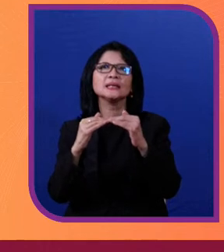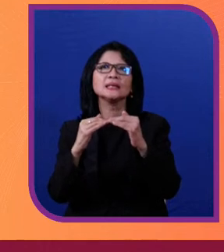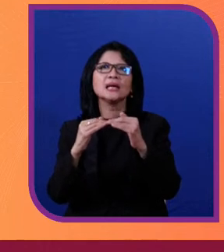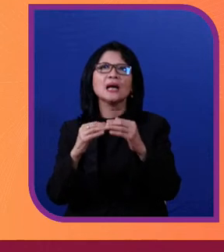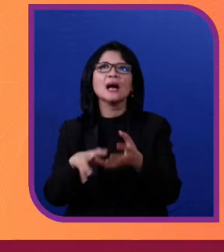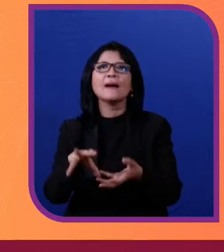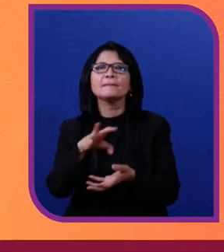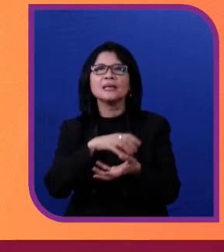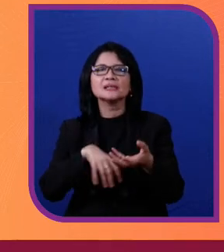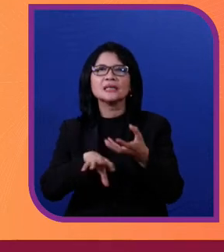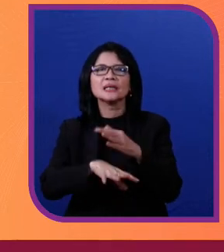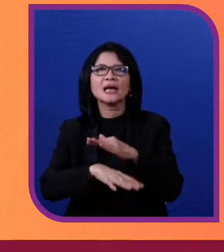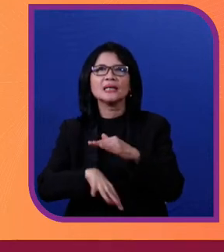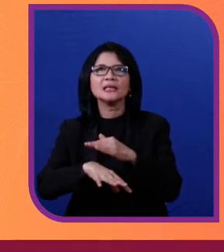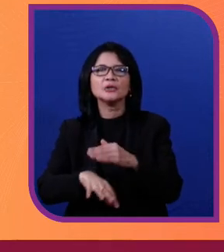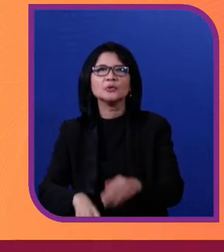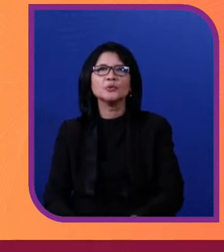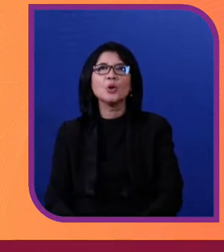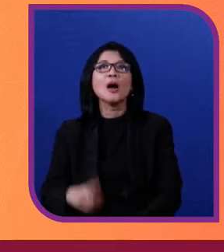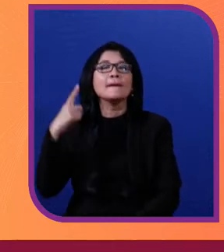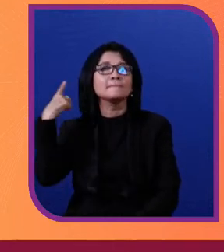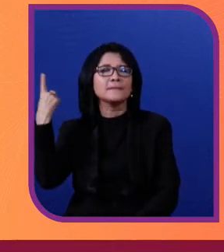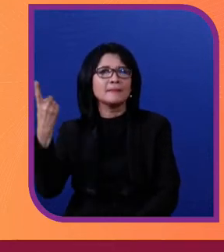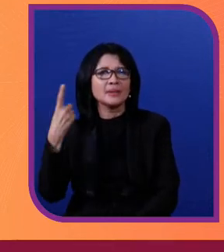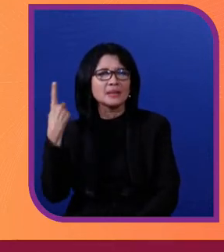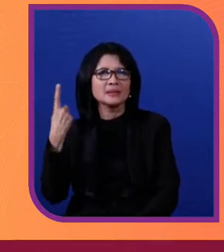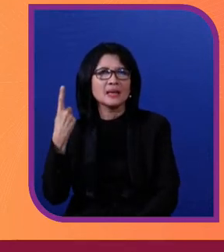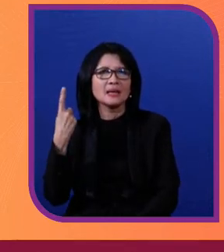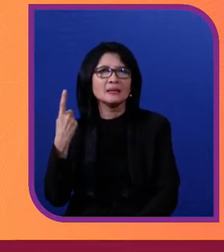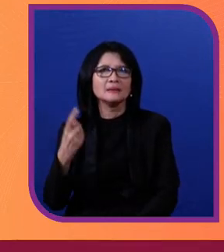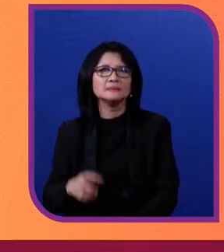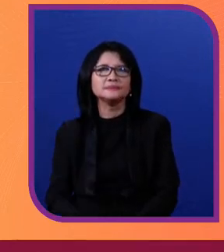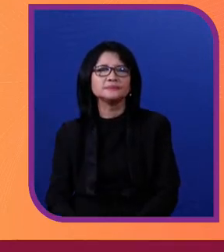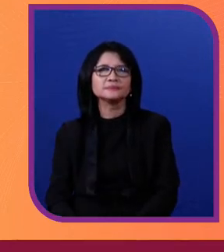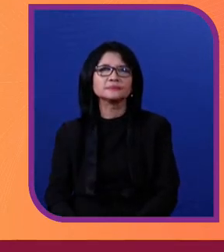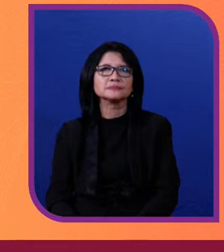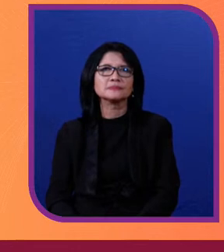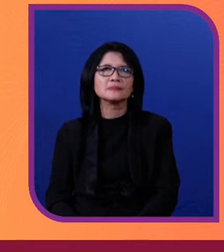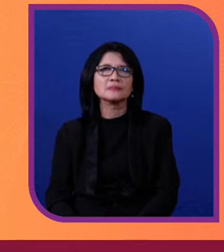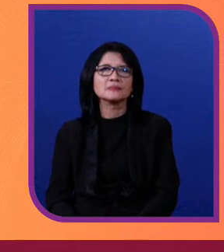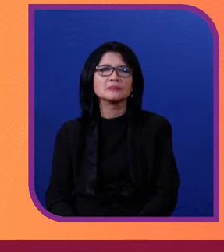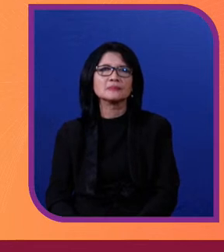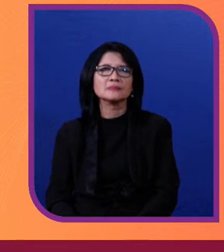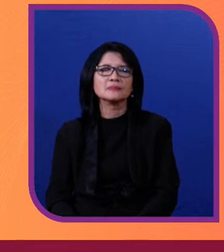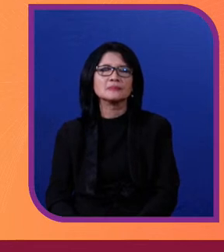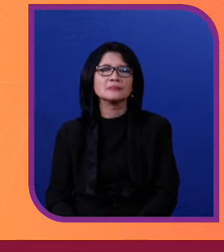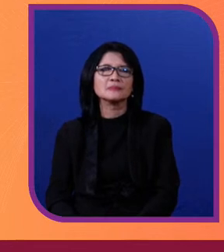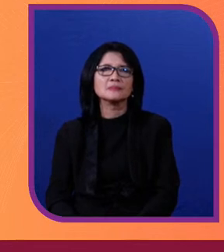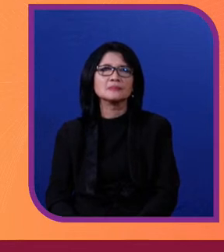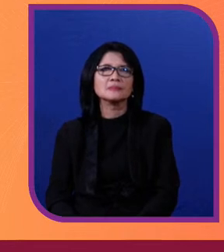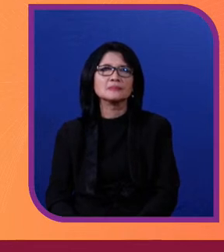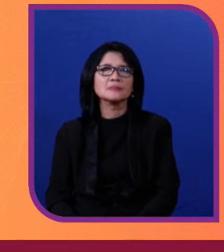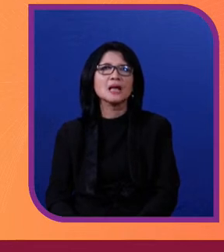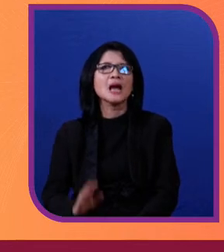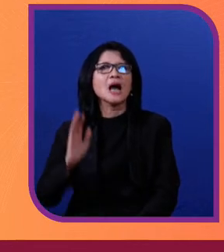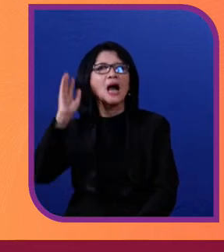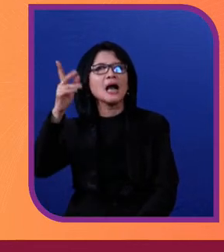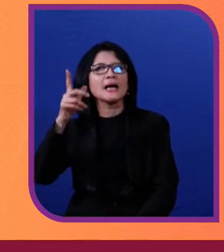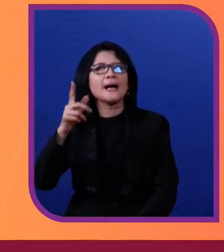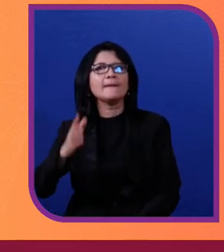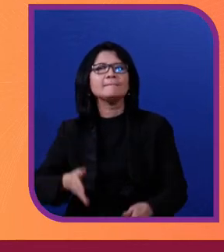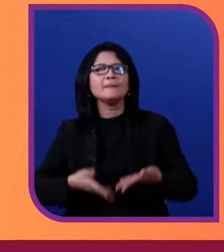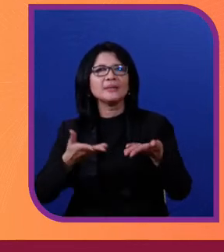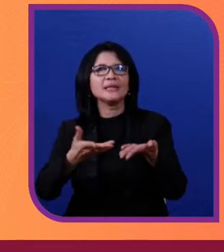The government will give the peer profit to the